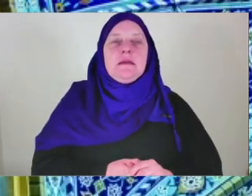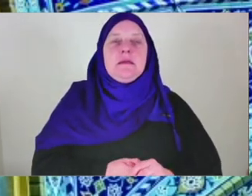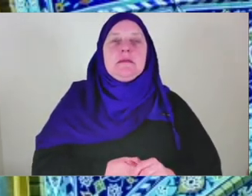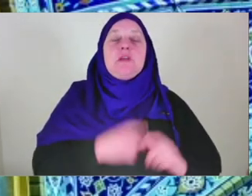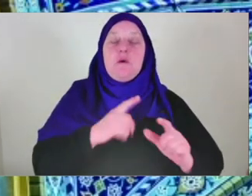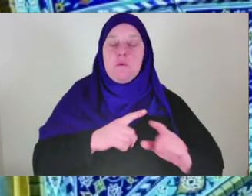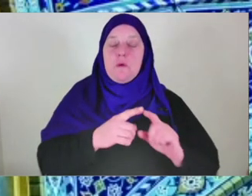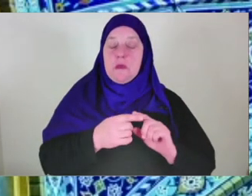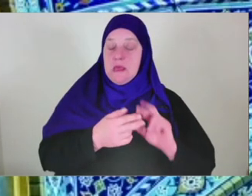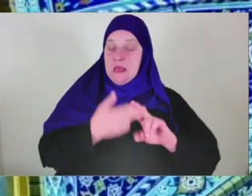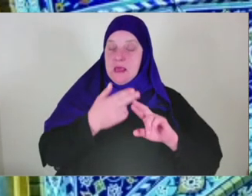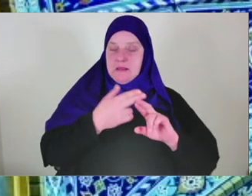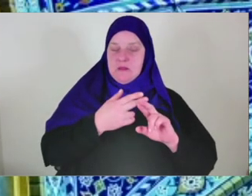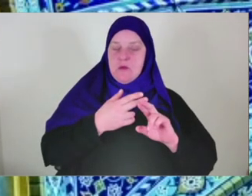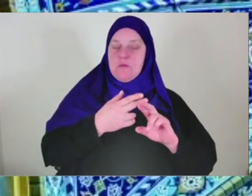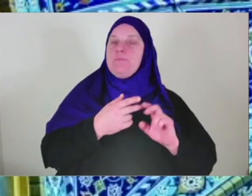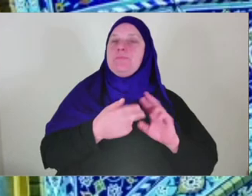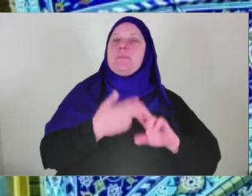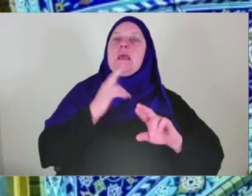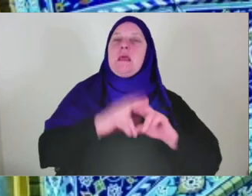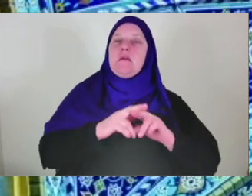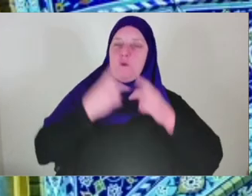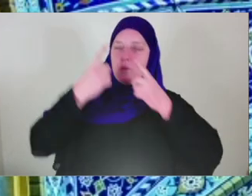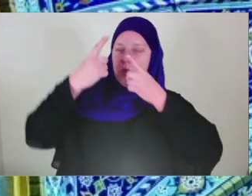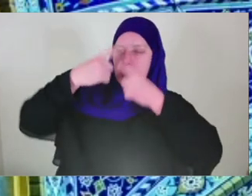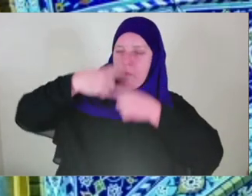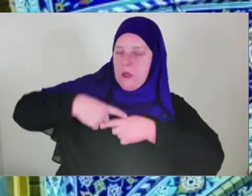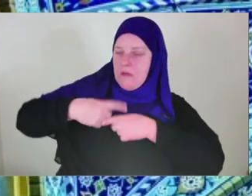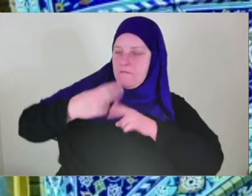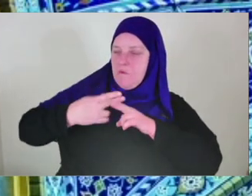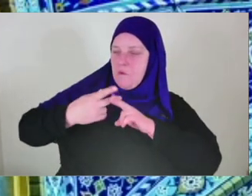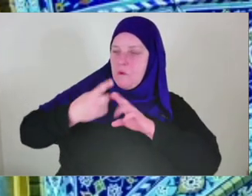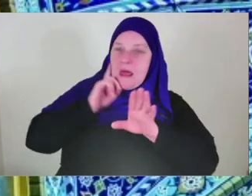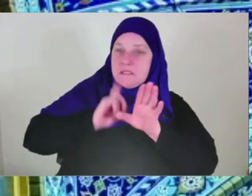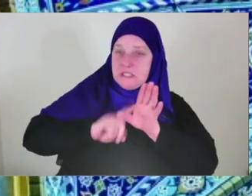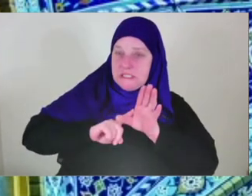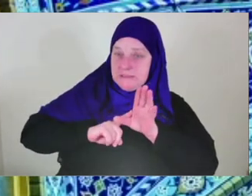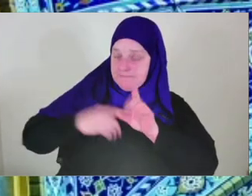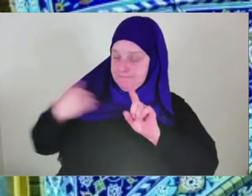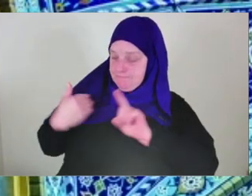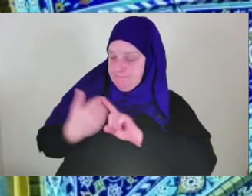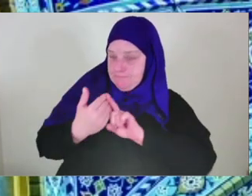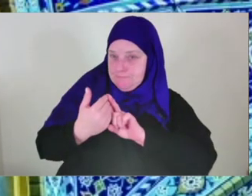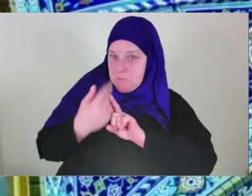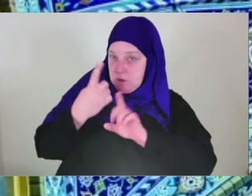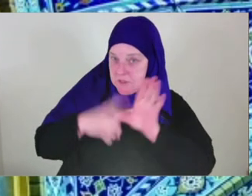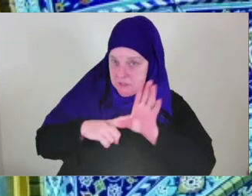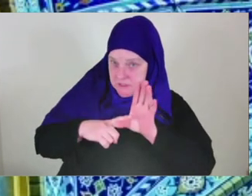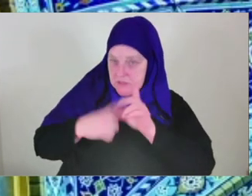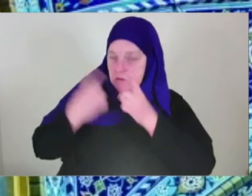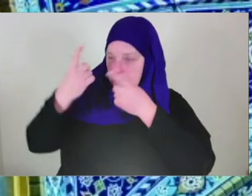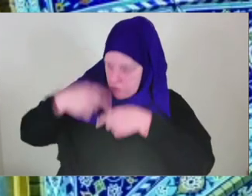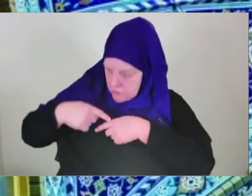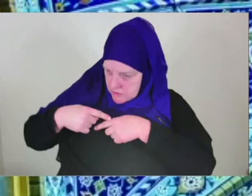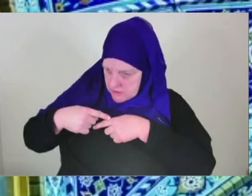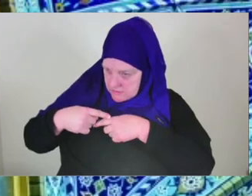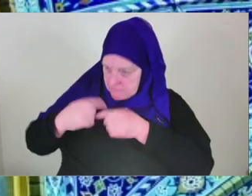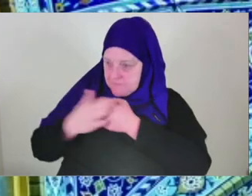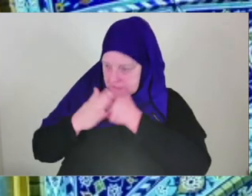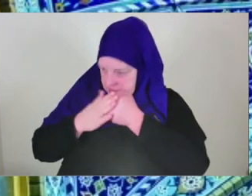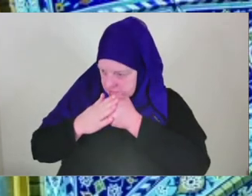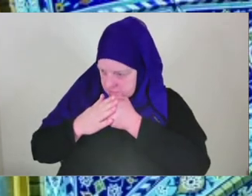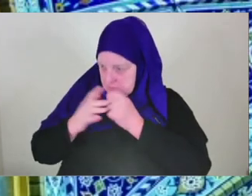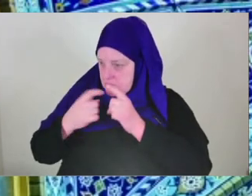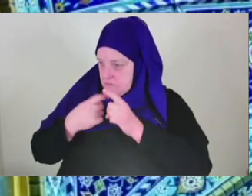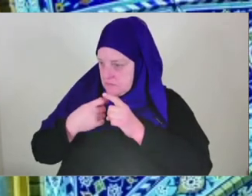this year. But if it was the loss of this year, throughout your Khums year, within Khums year of this year, it is possible to compensate it.